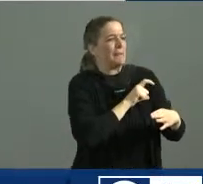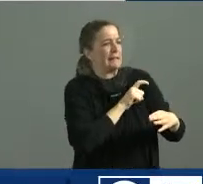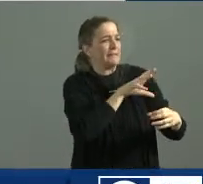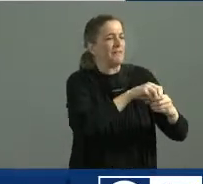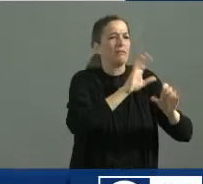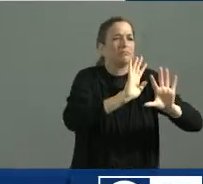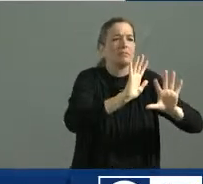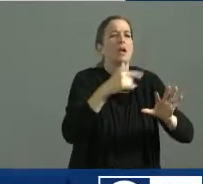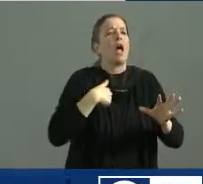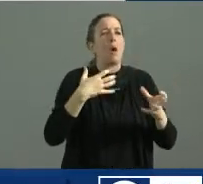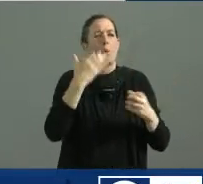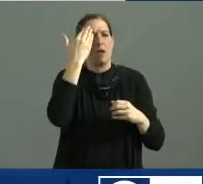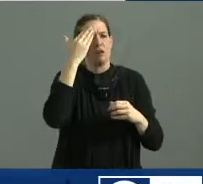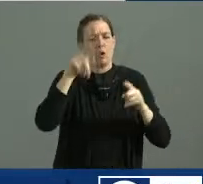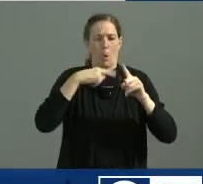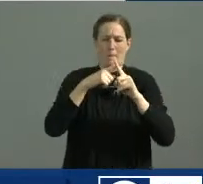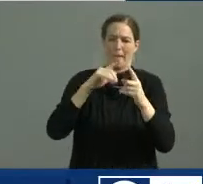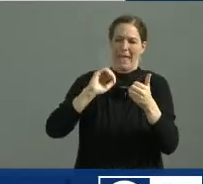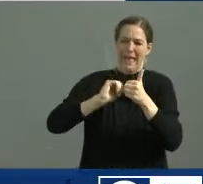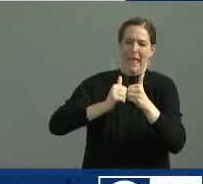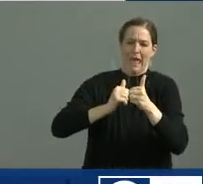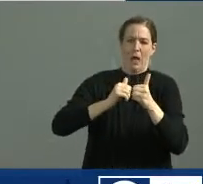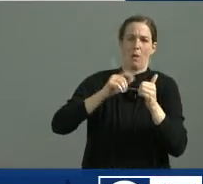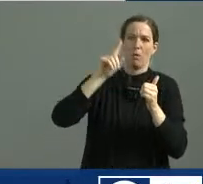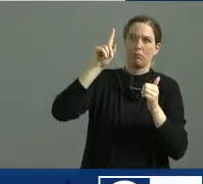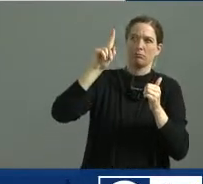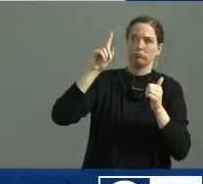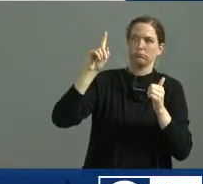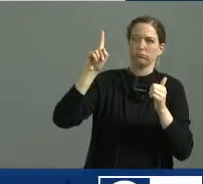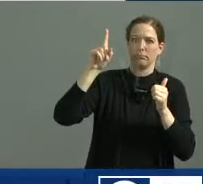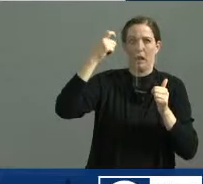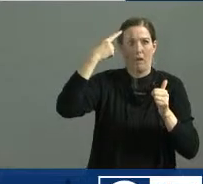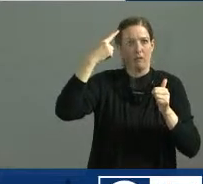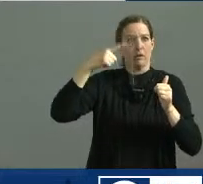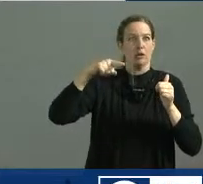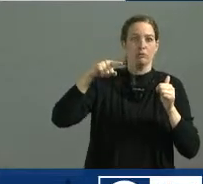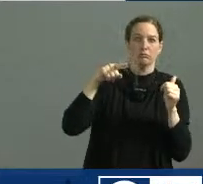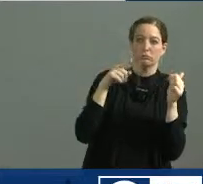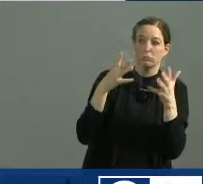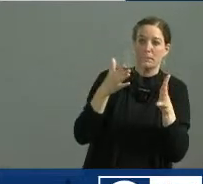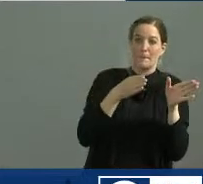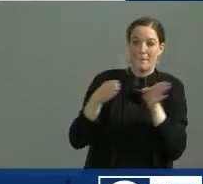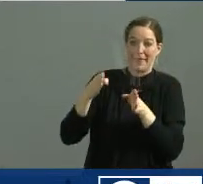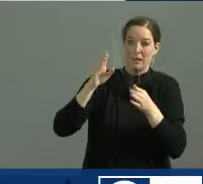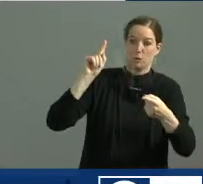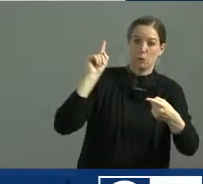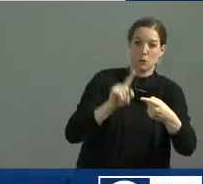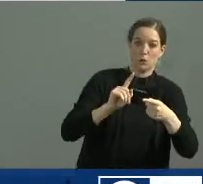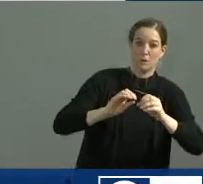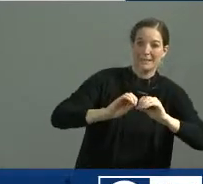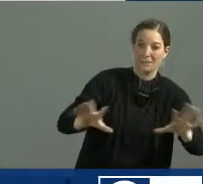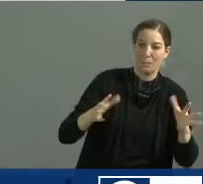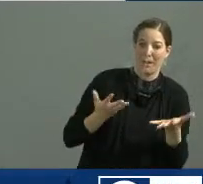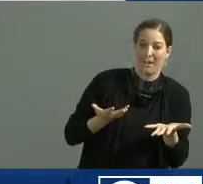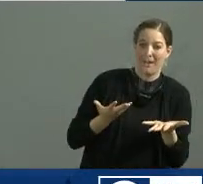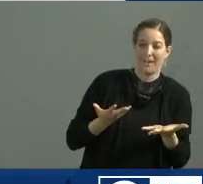line? This is what we have, and vaccine is the plan now. Well, I think that right now the